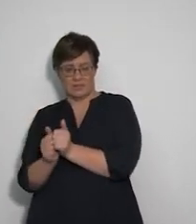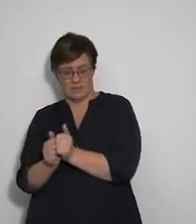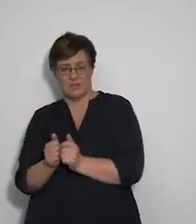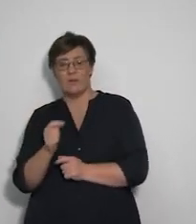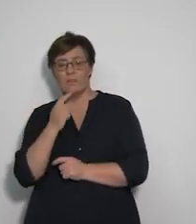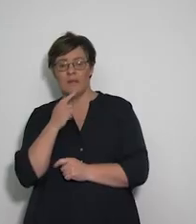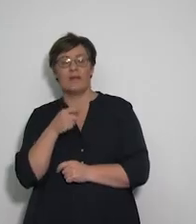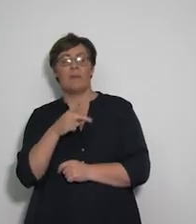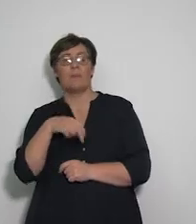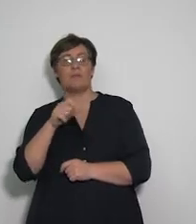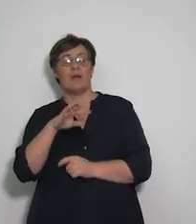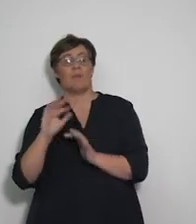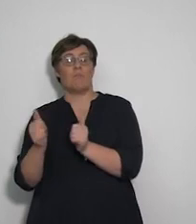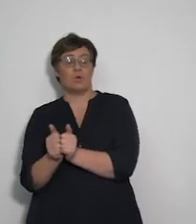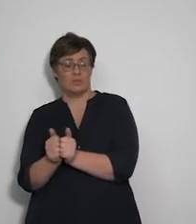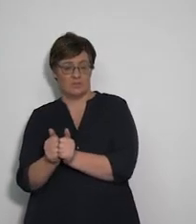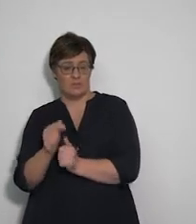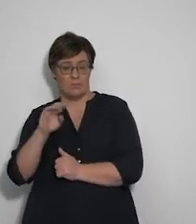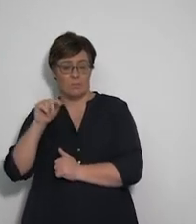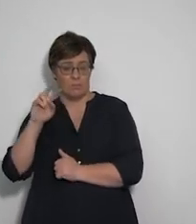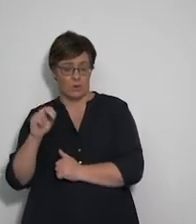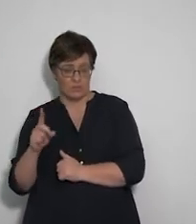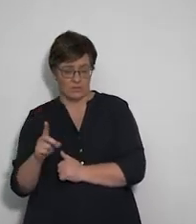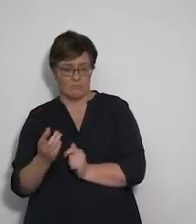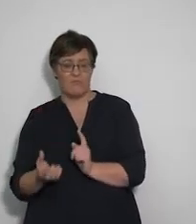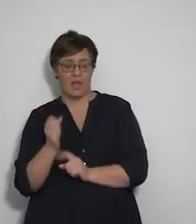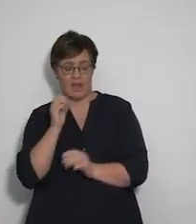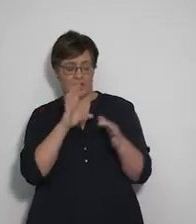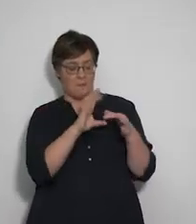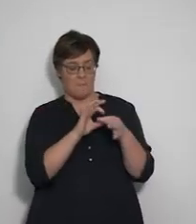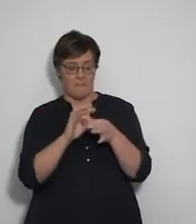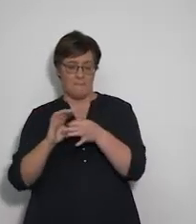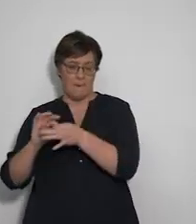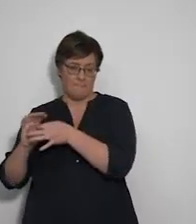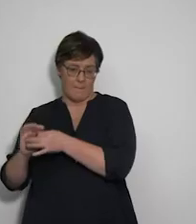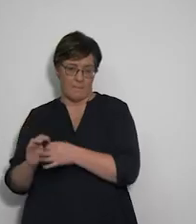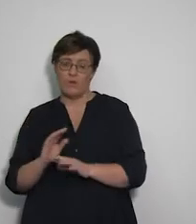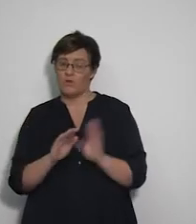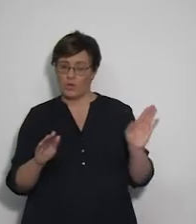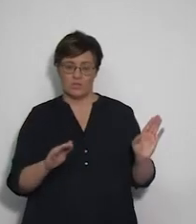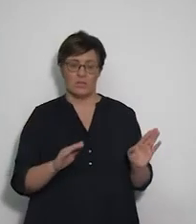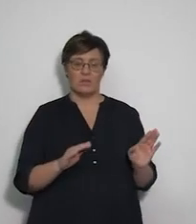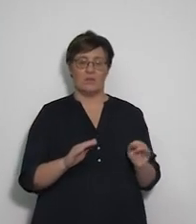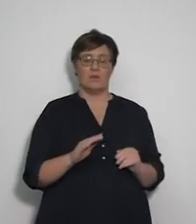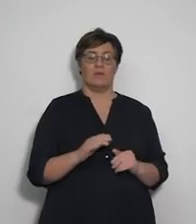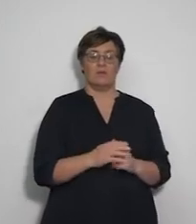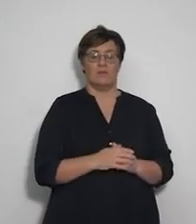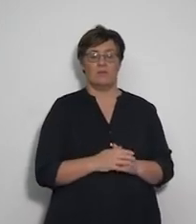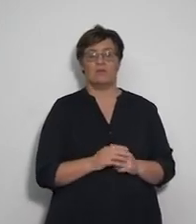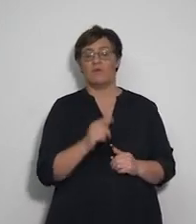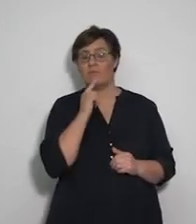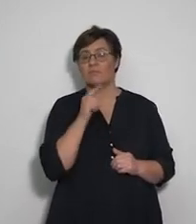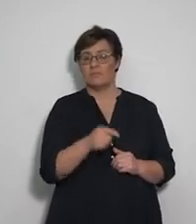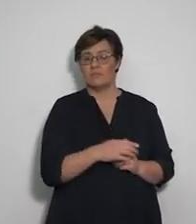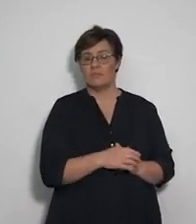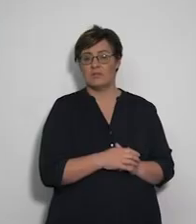got to mention that it is a peptide bond that is found between your amino acids and not a polypeptide bond.